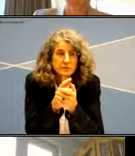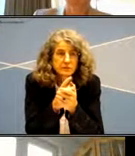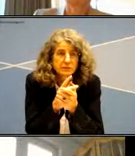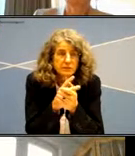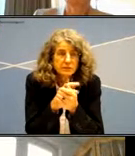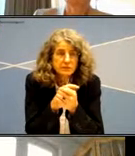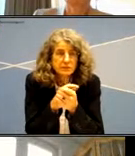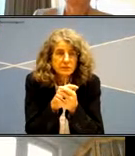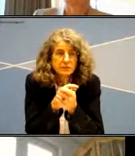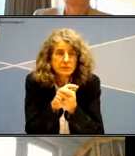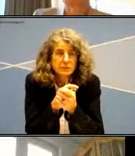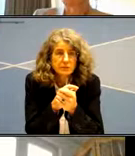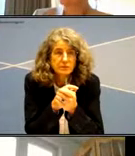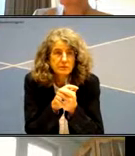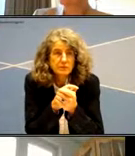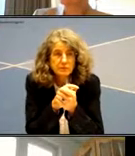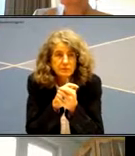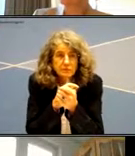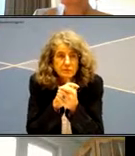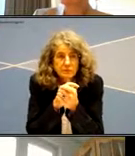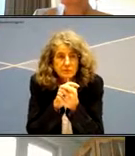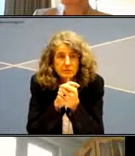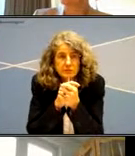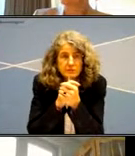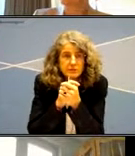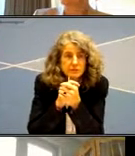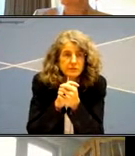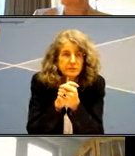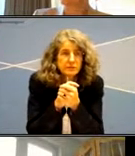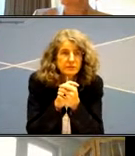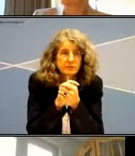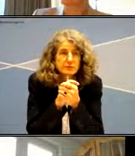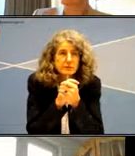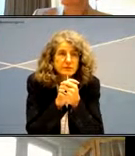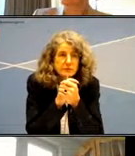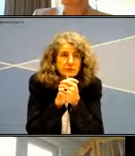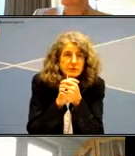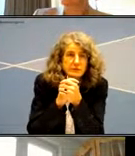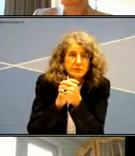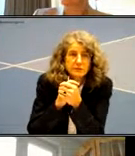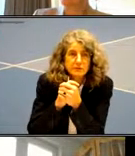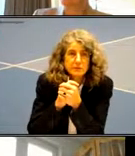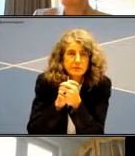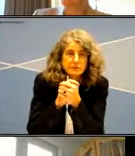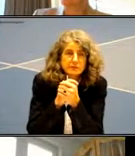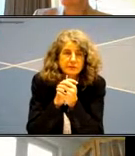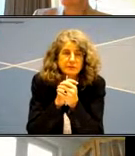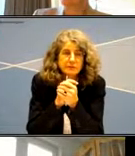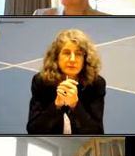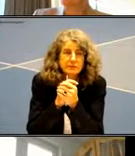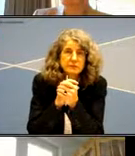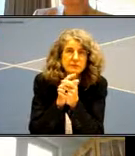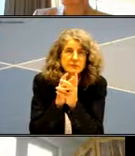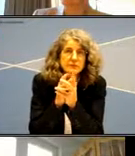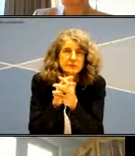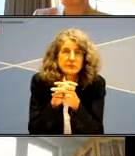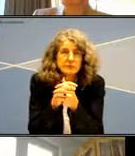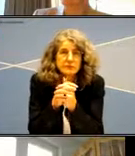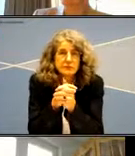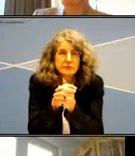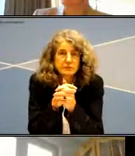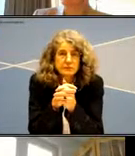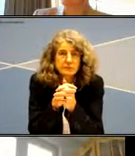the ambition and now the concrete challenge that we have to really try to tackle at various levels. So thank you very